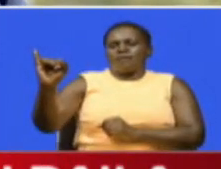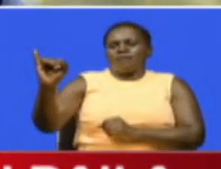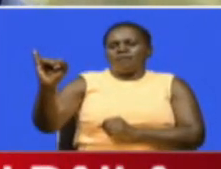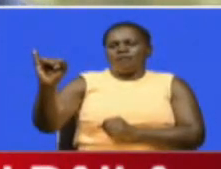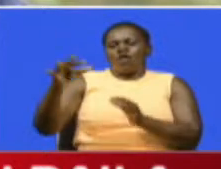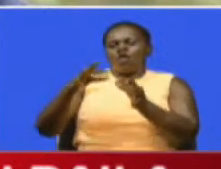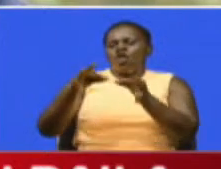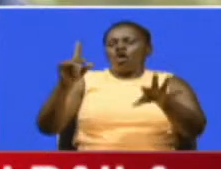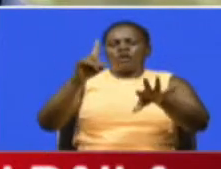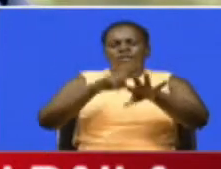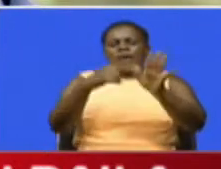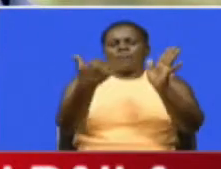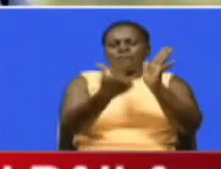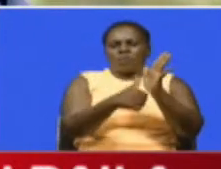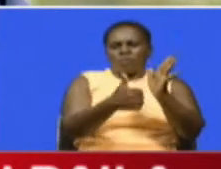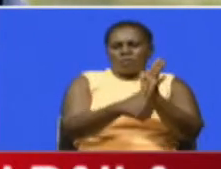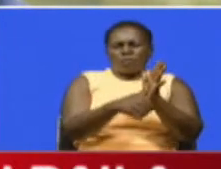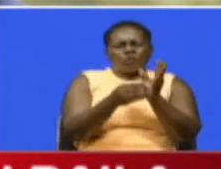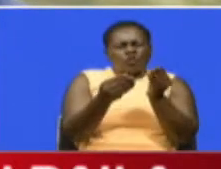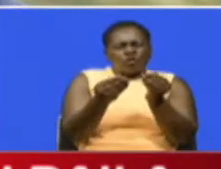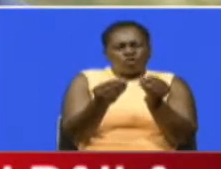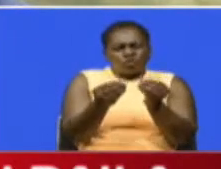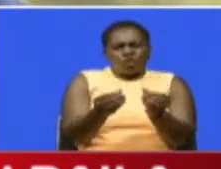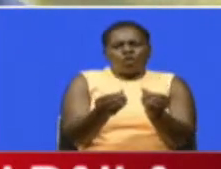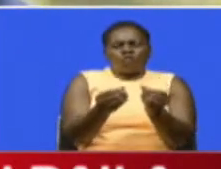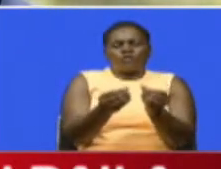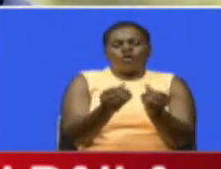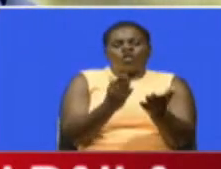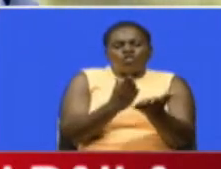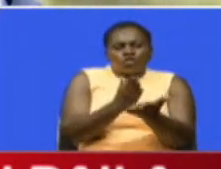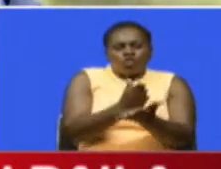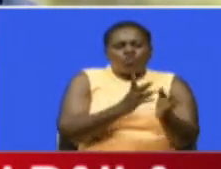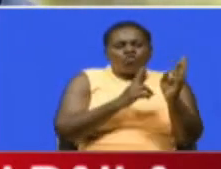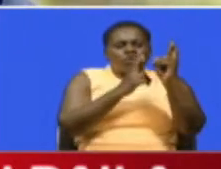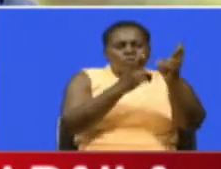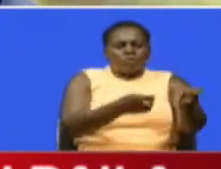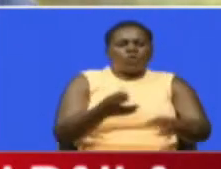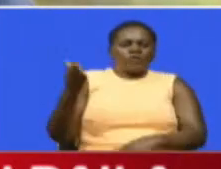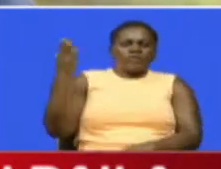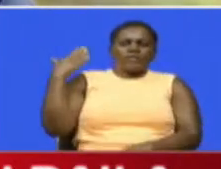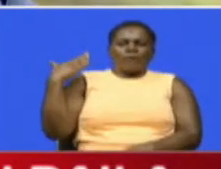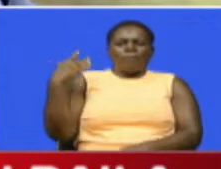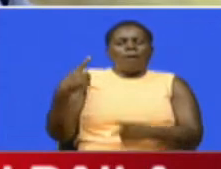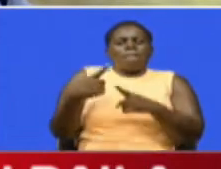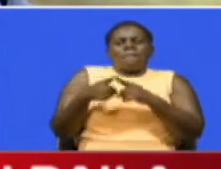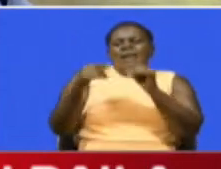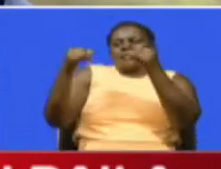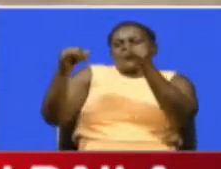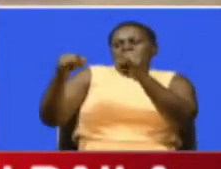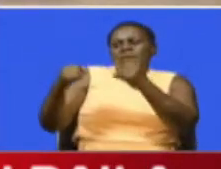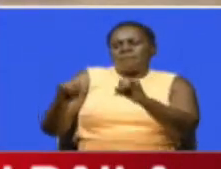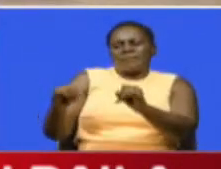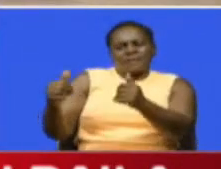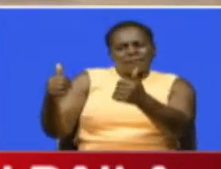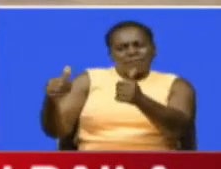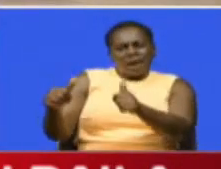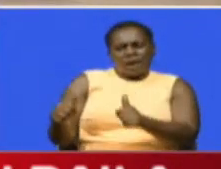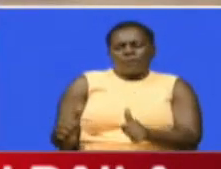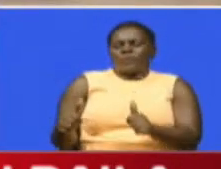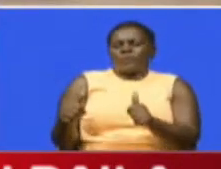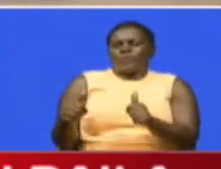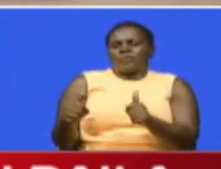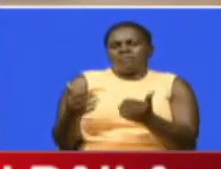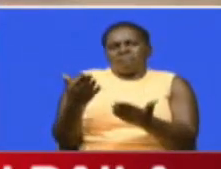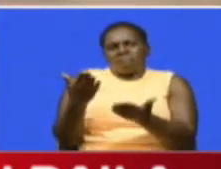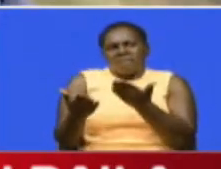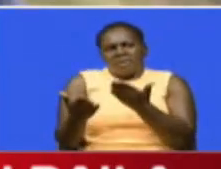outstanding for a long time, which have been dealt with by some of the reports in the past, but have never been implemented. There